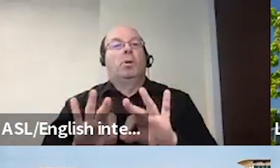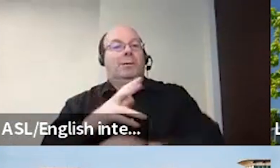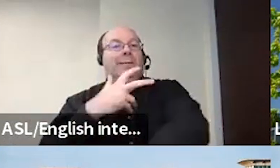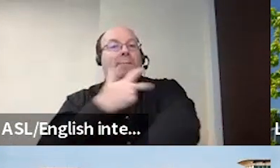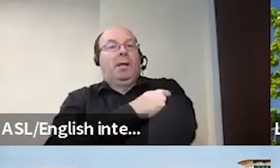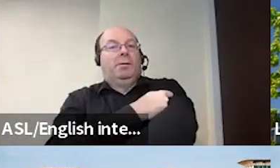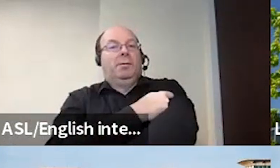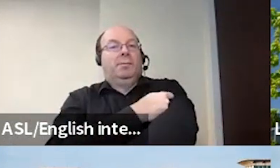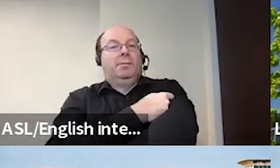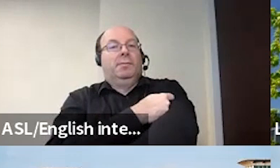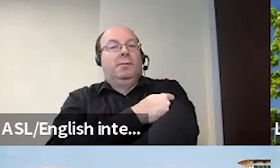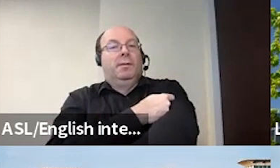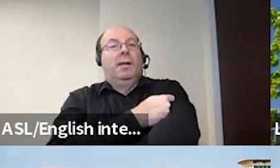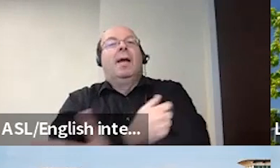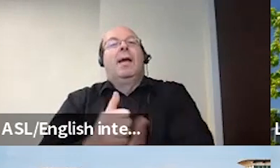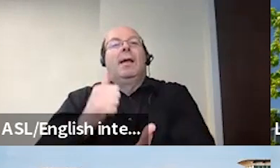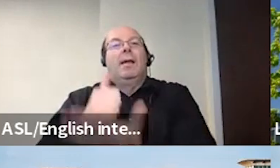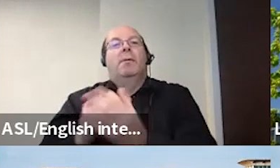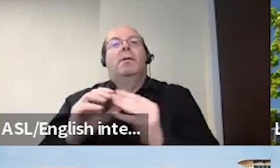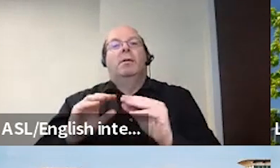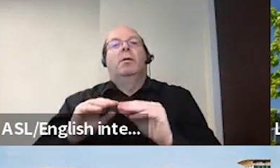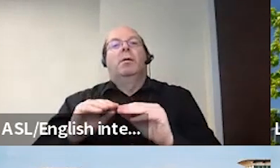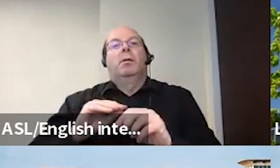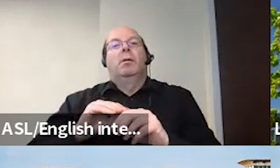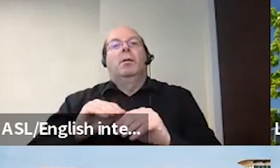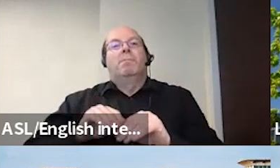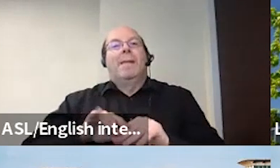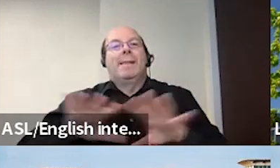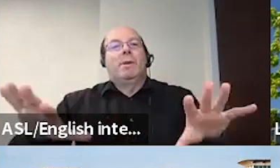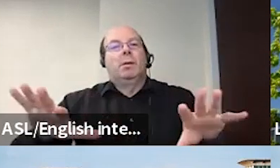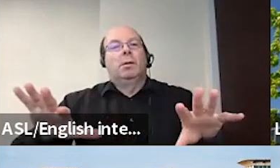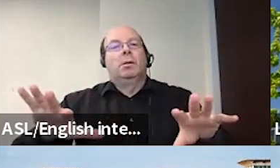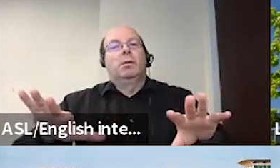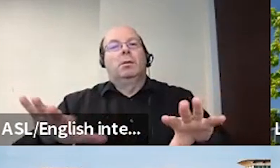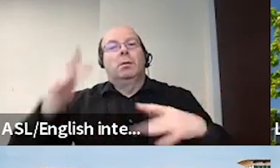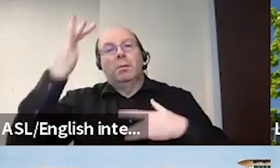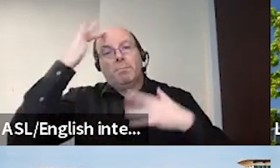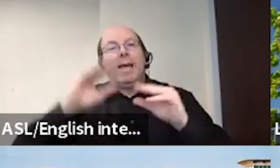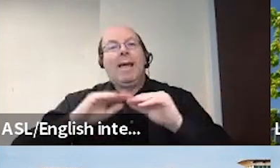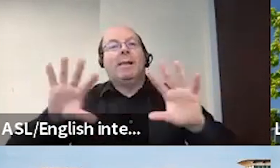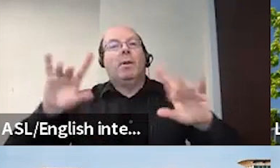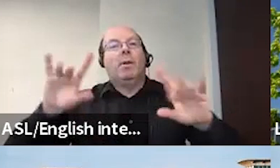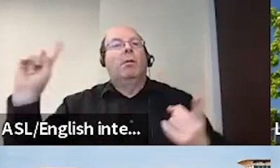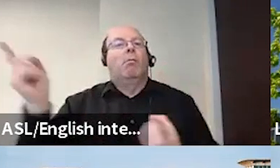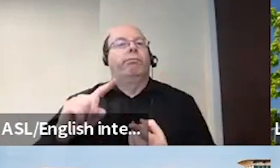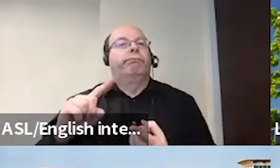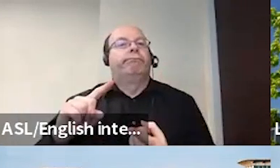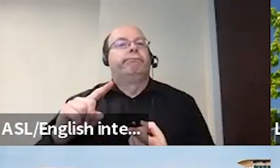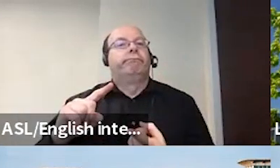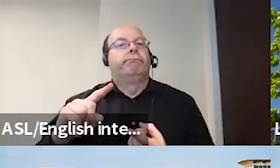beat down this pandemic. And so take advantage of that at every possible opportunity.